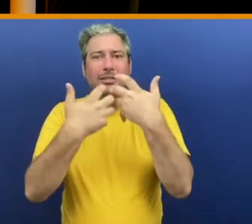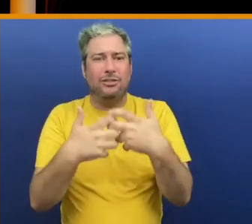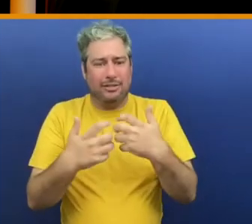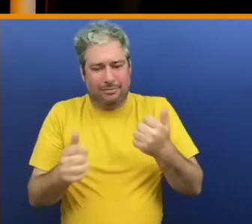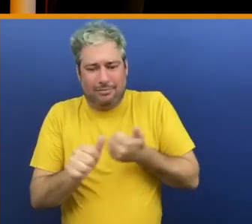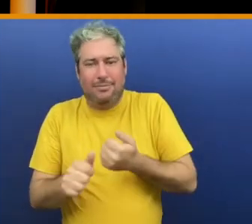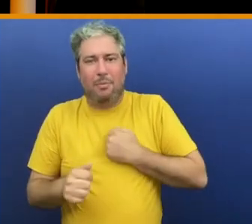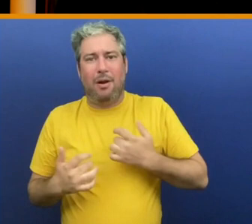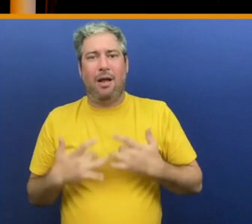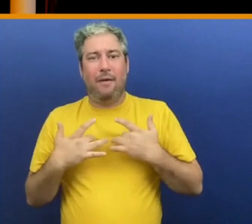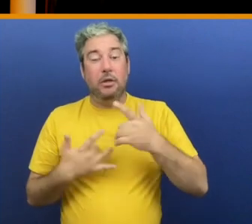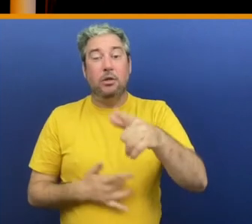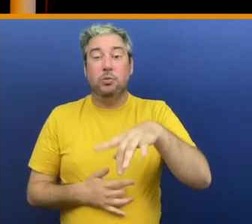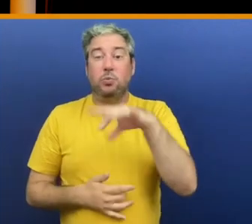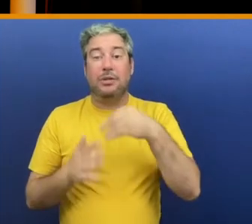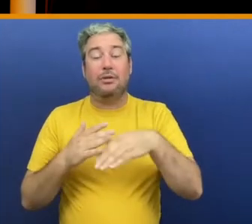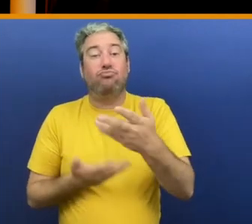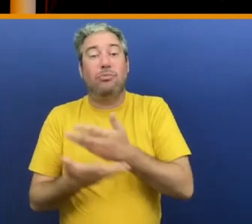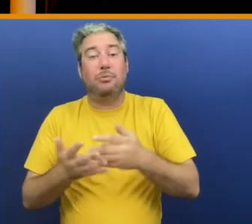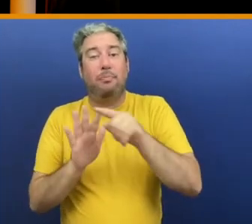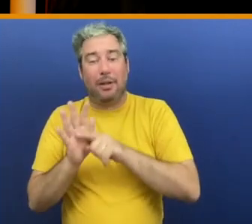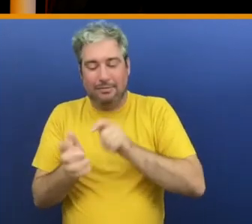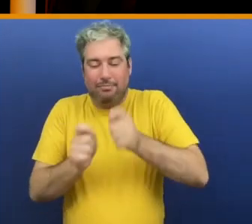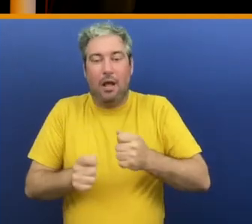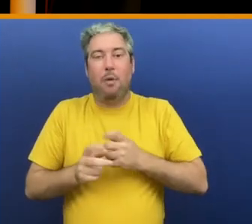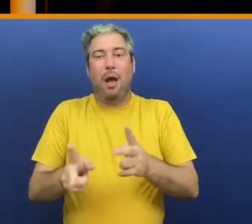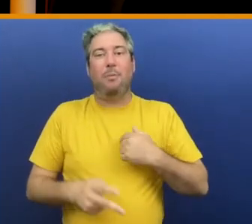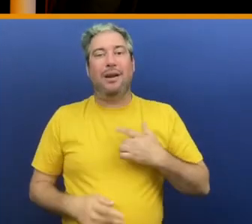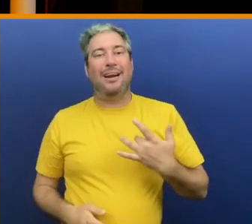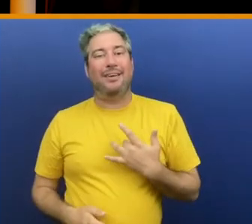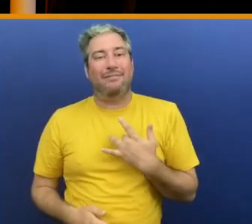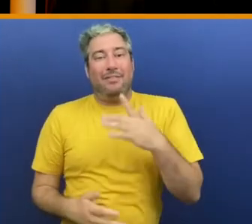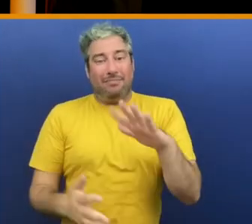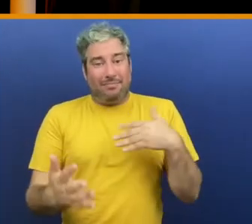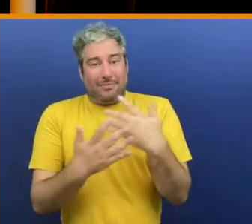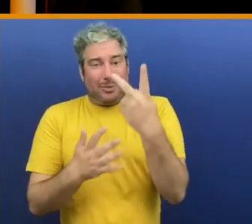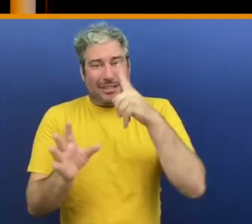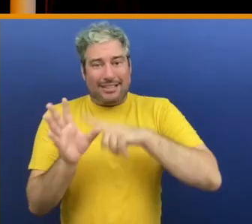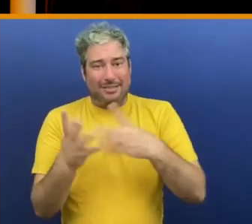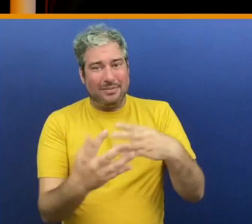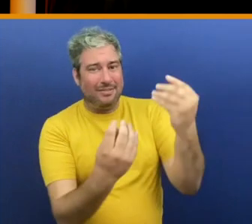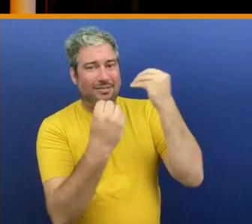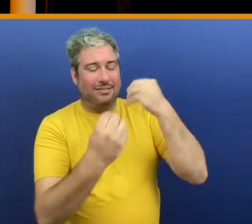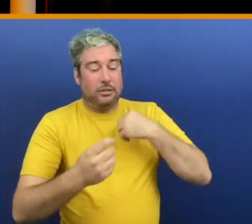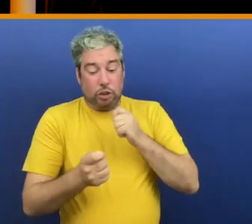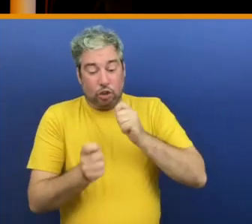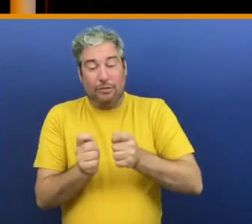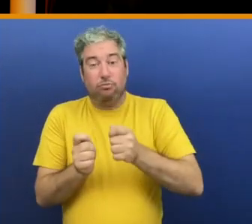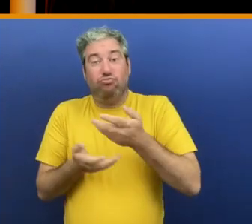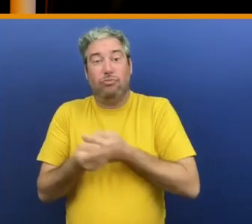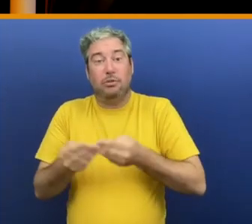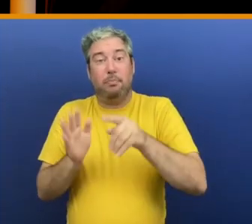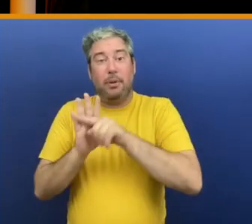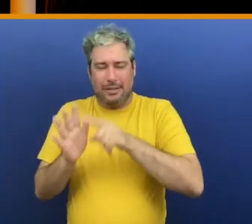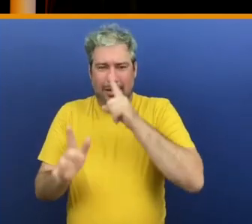the last 2 years have certainly taught us, changes to trade policy can have huge impacts on particular sectors with profound economic and social